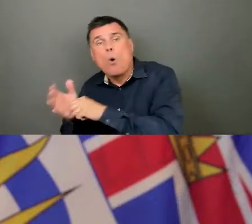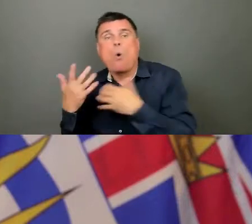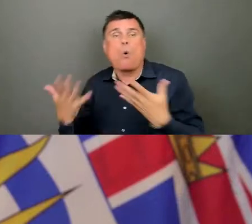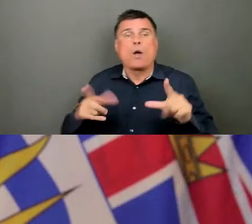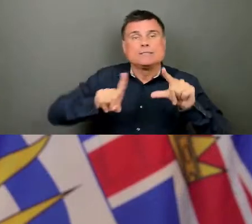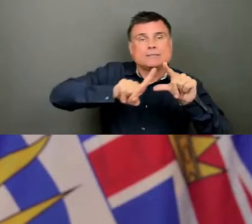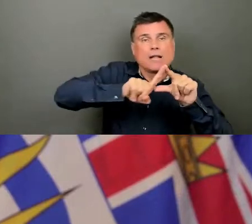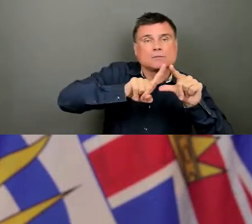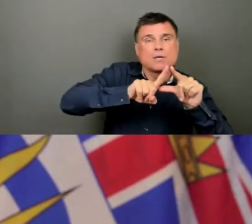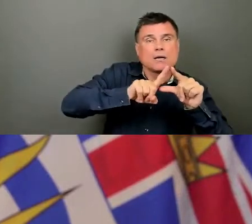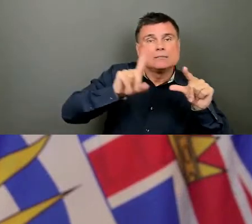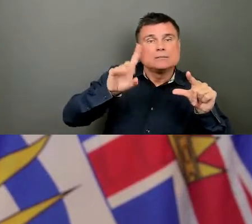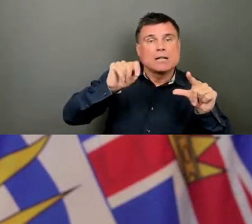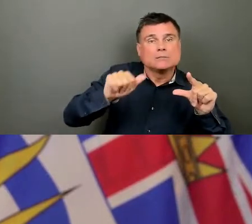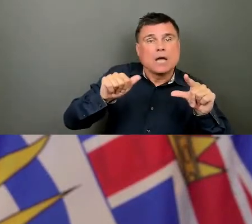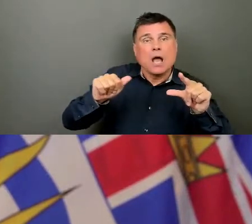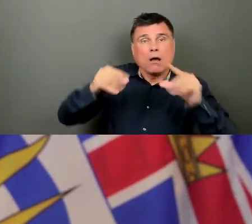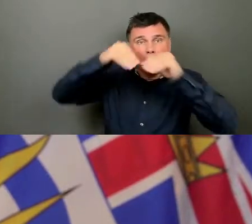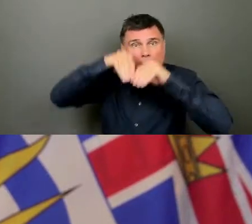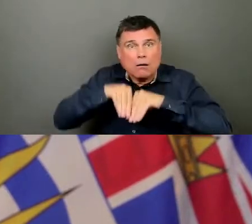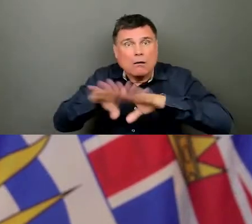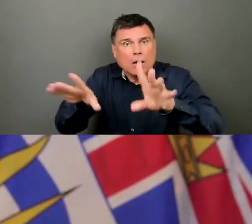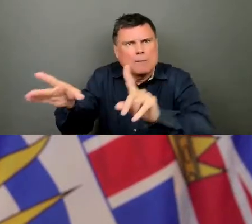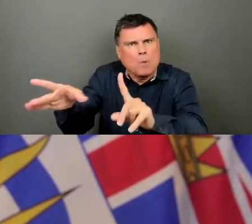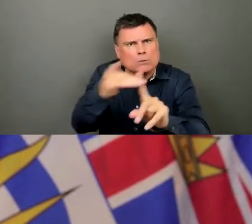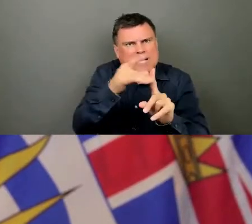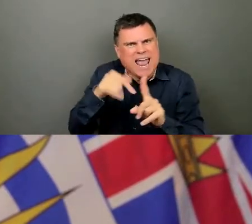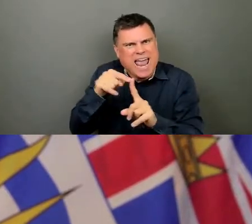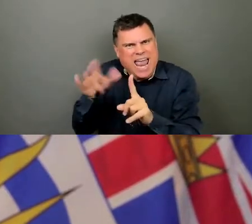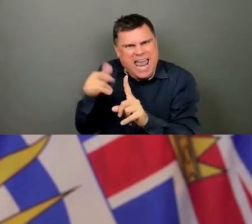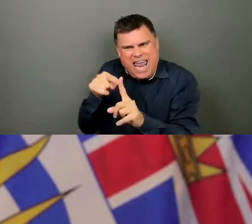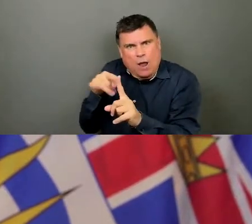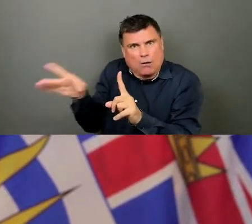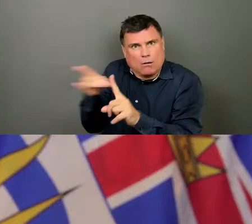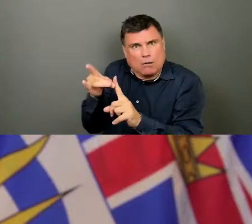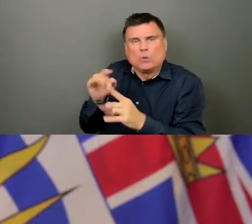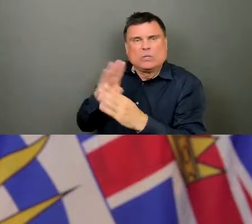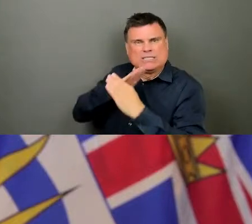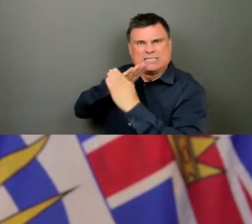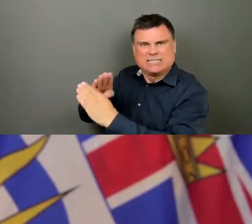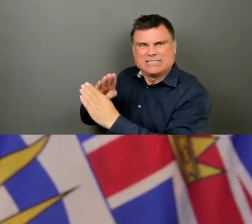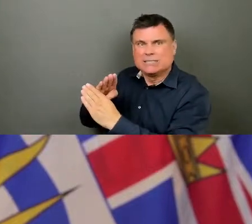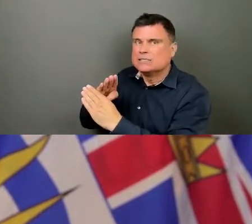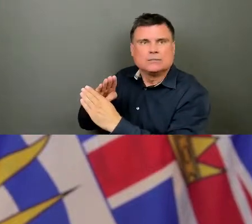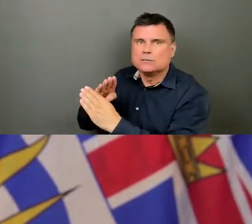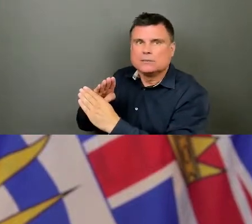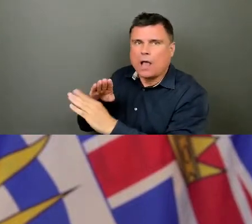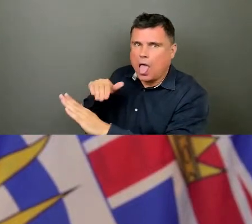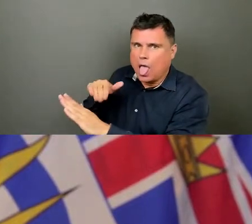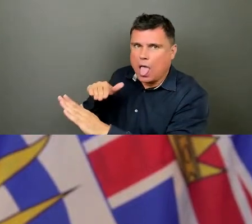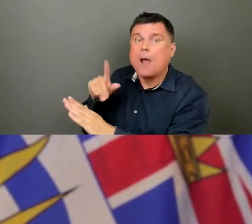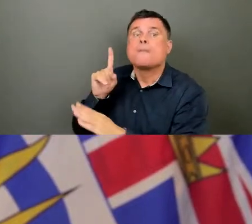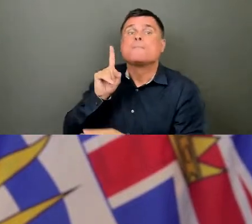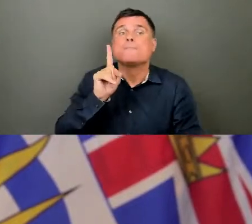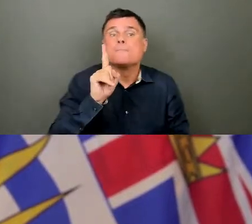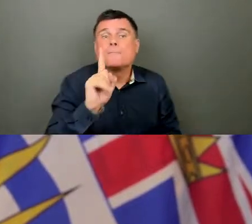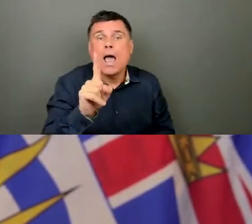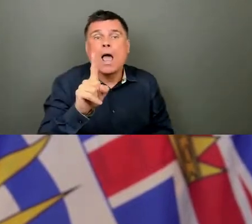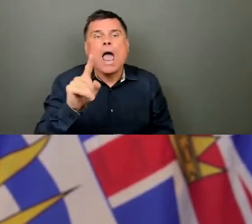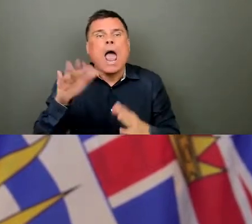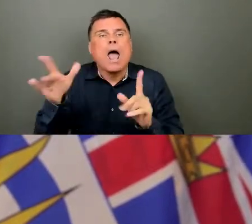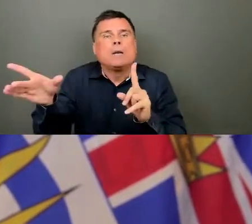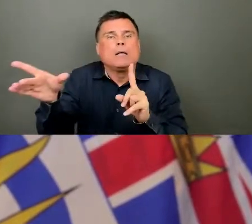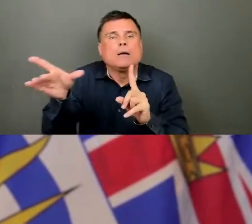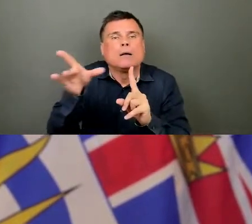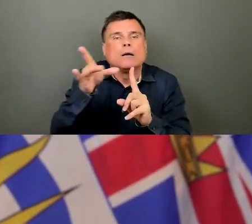not changed. The dose that you need to be infected has gone down. So a more transmissible virus